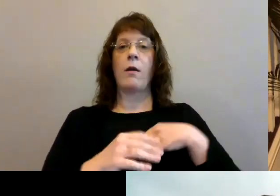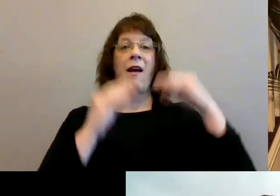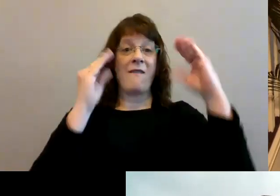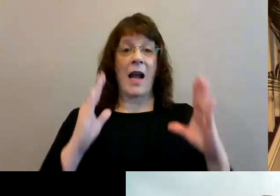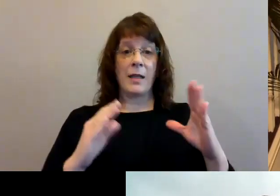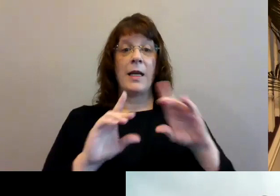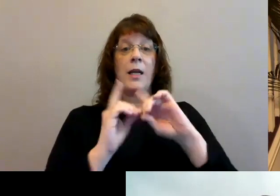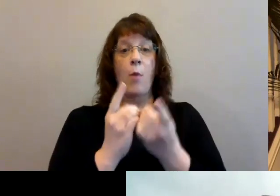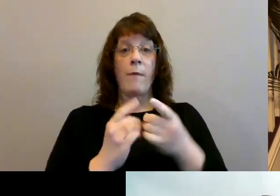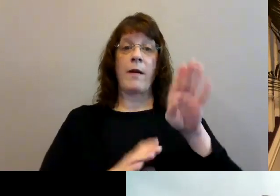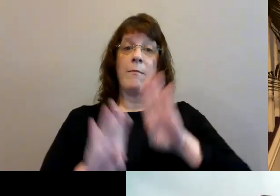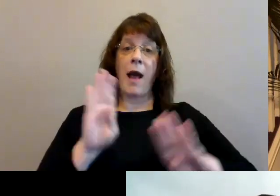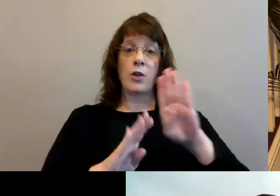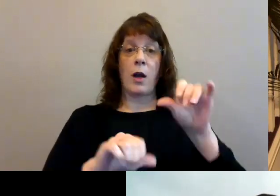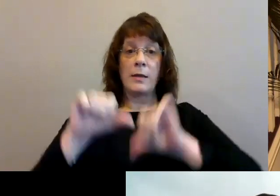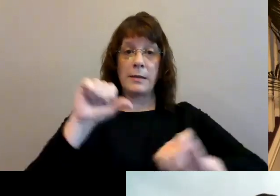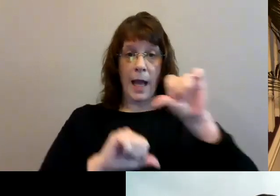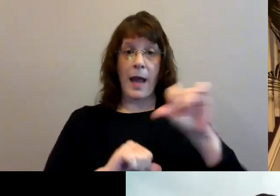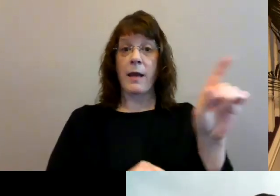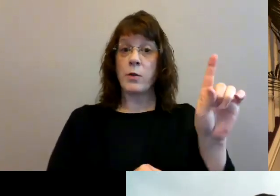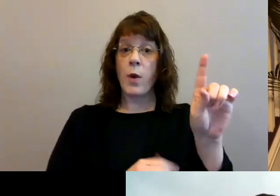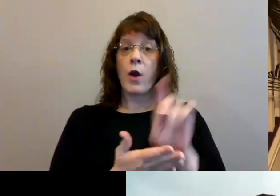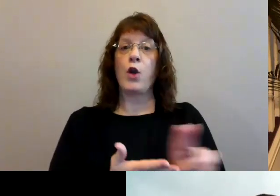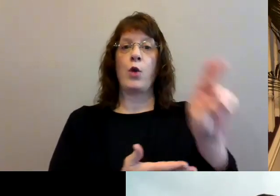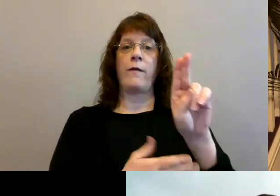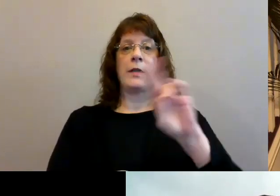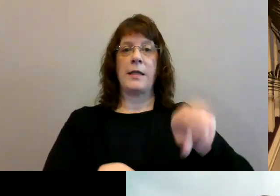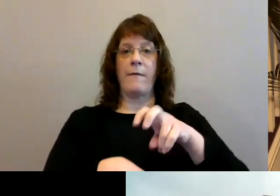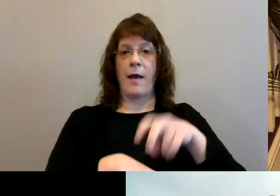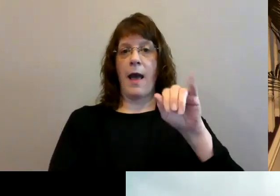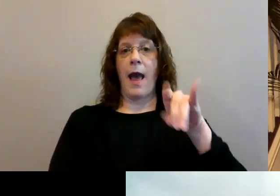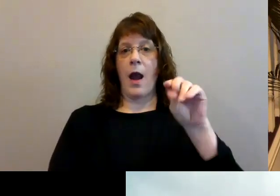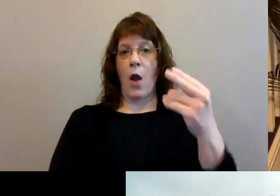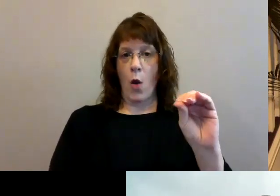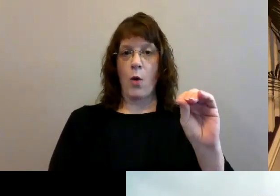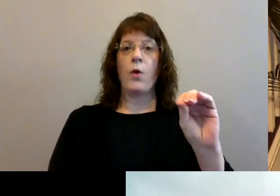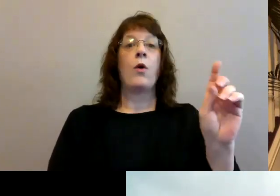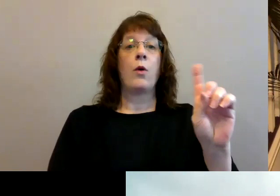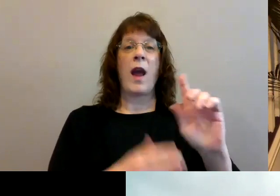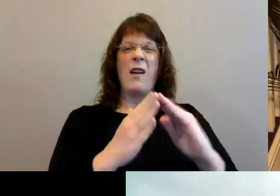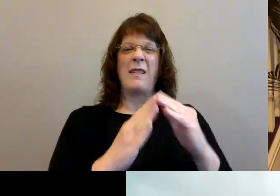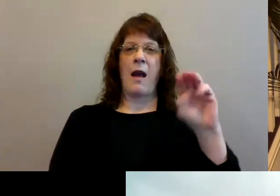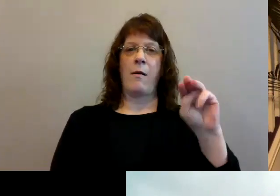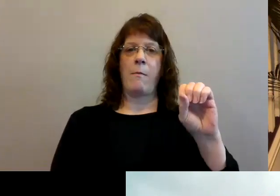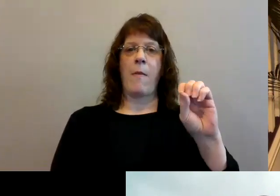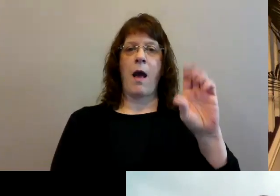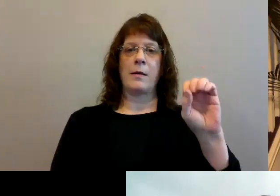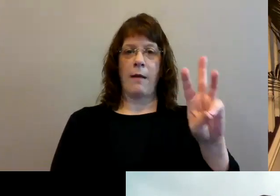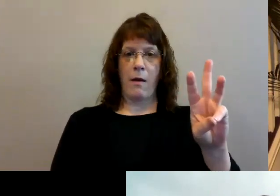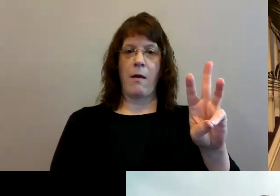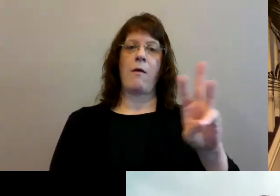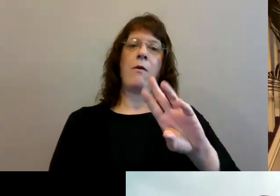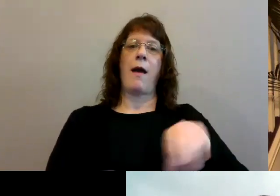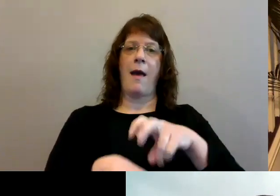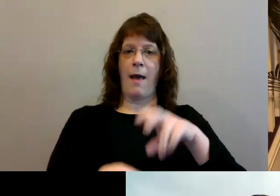Biological Sciences at the University of Idaho in Moscow, in Idaho. And well,